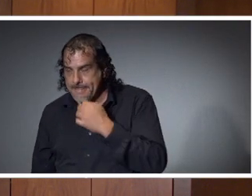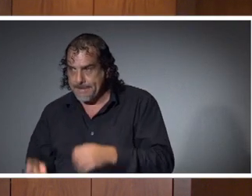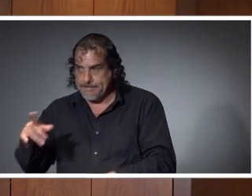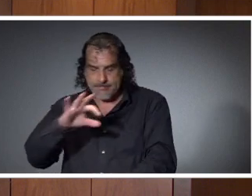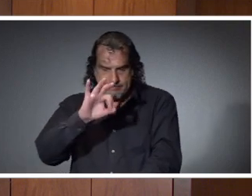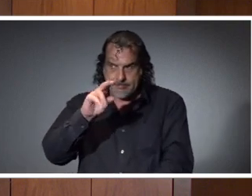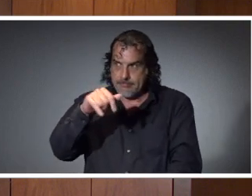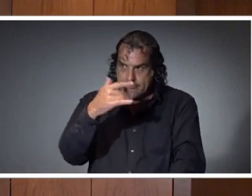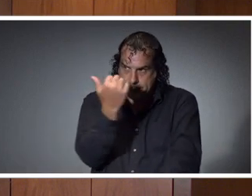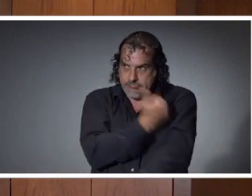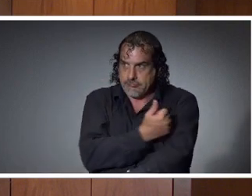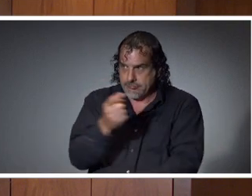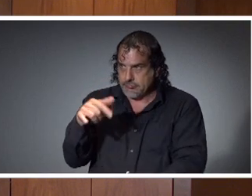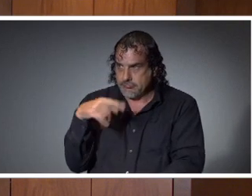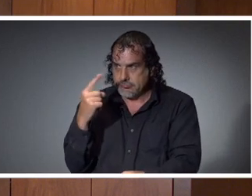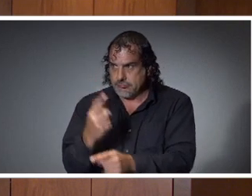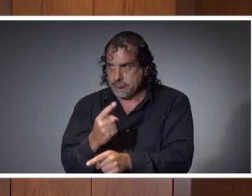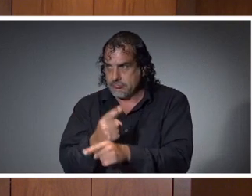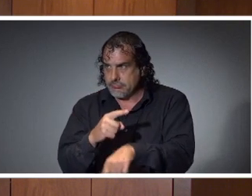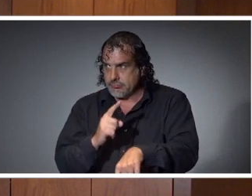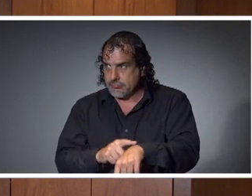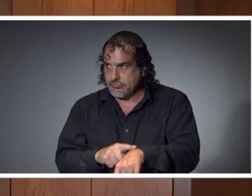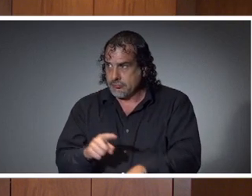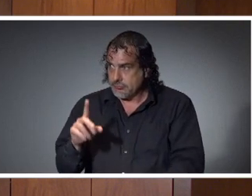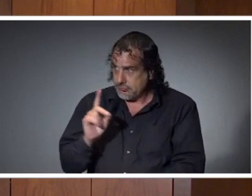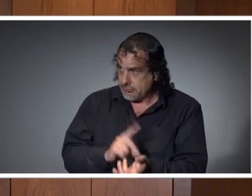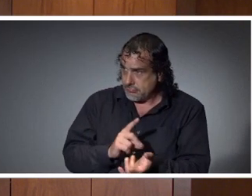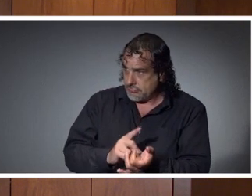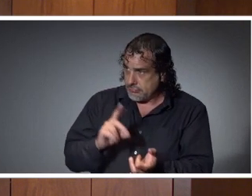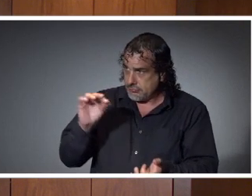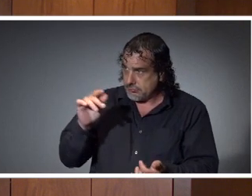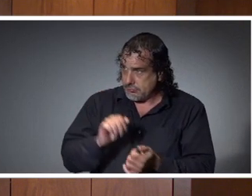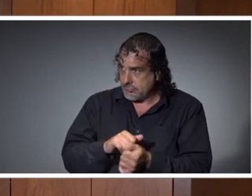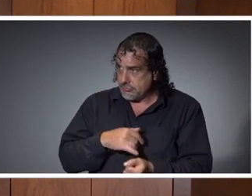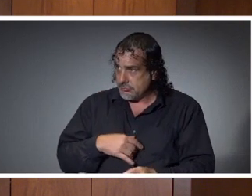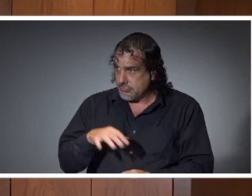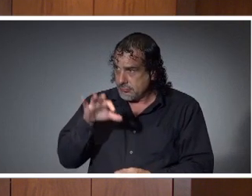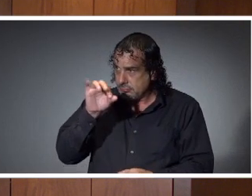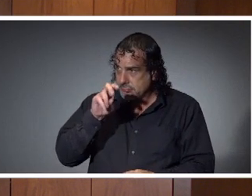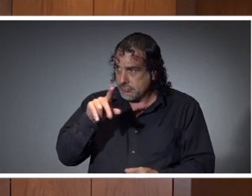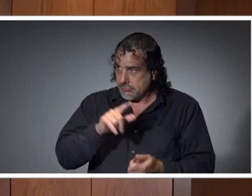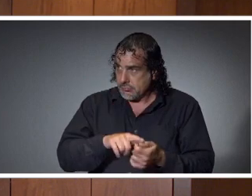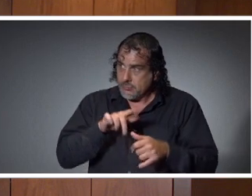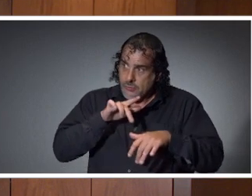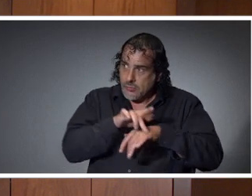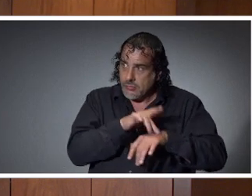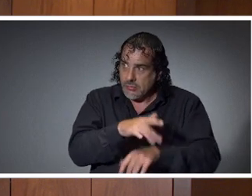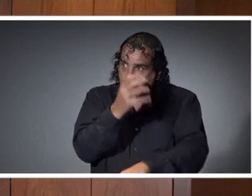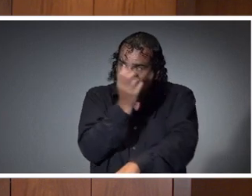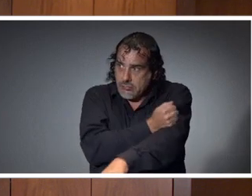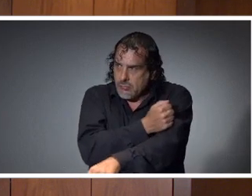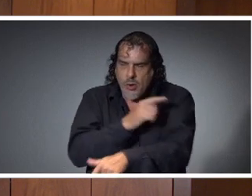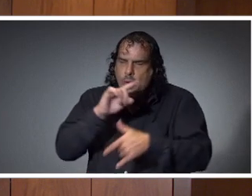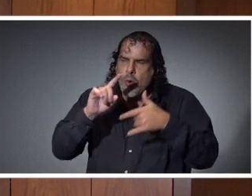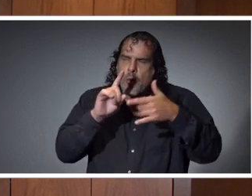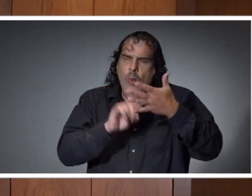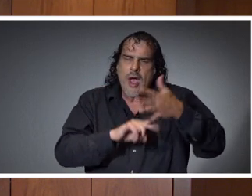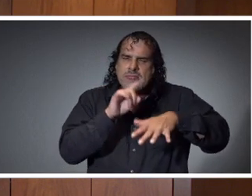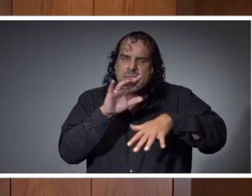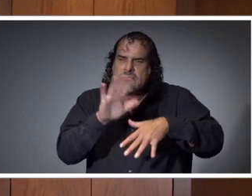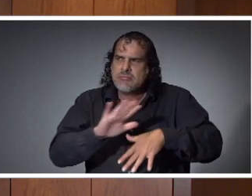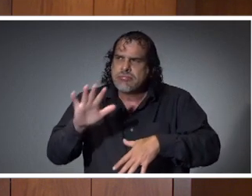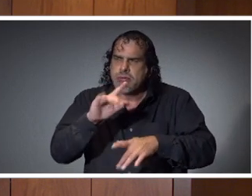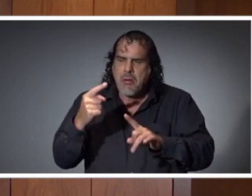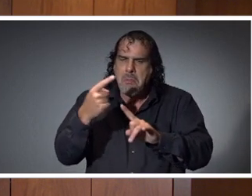the appropriate time. Dr. Dobbs, is it possible to take the flu shot too early in the season? When should people